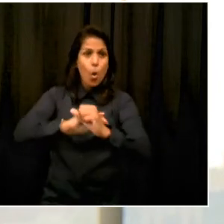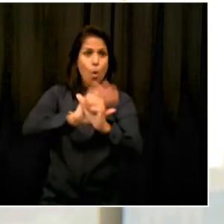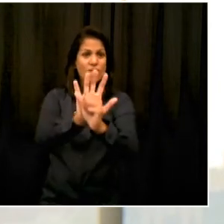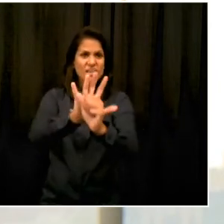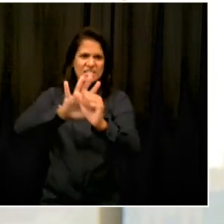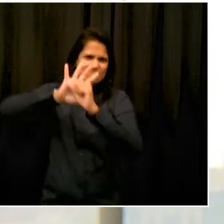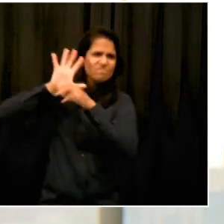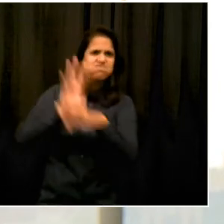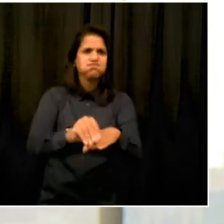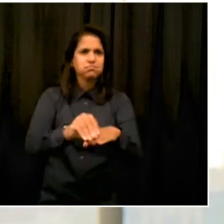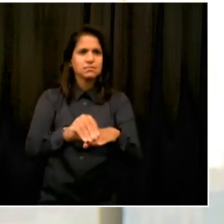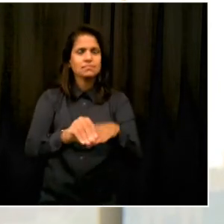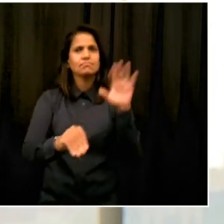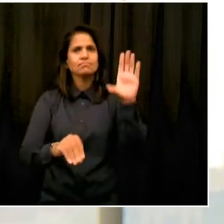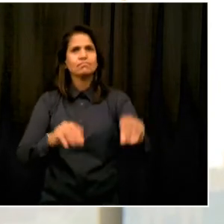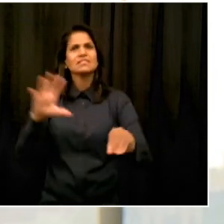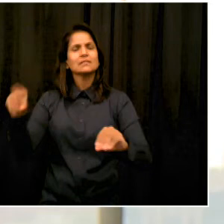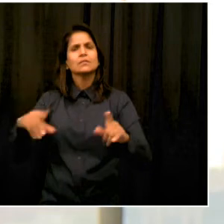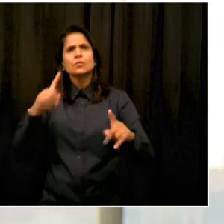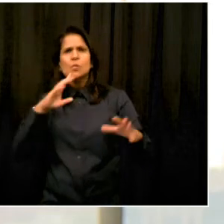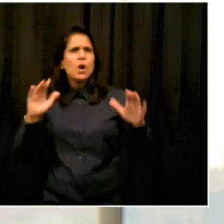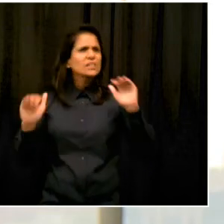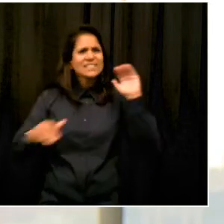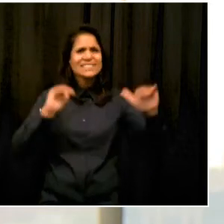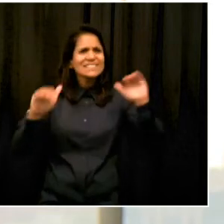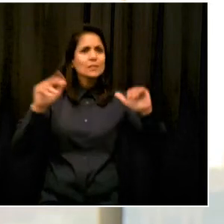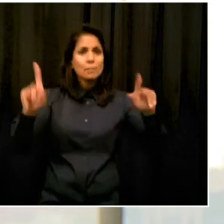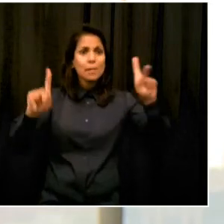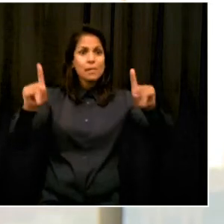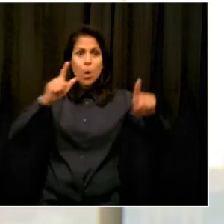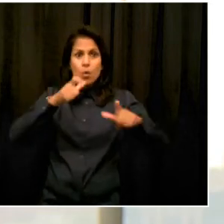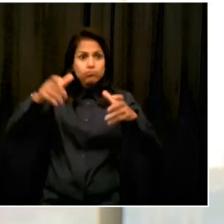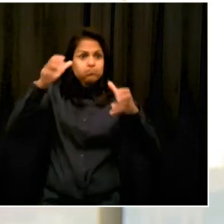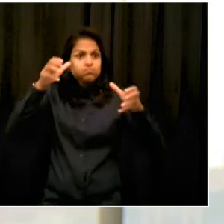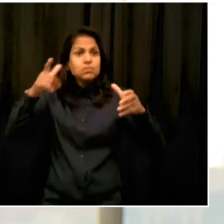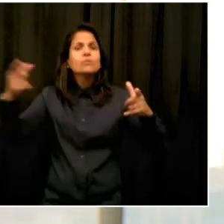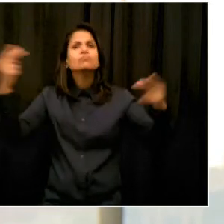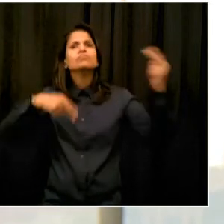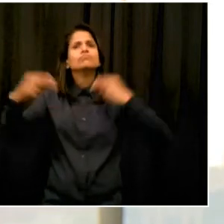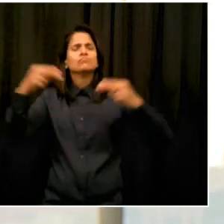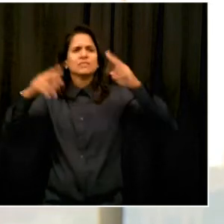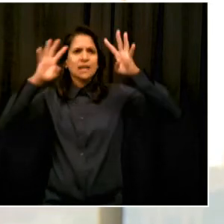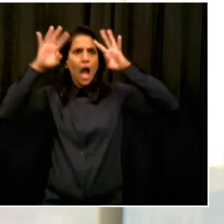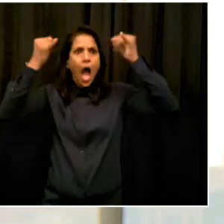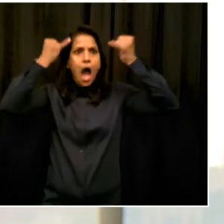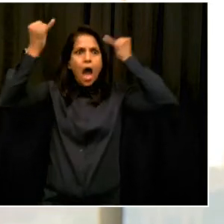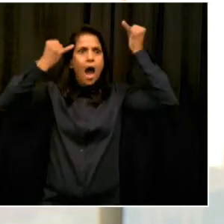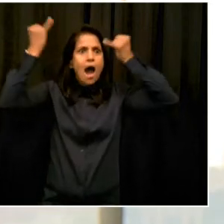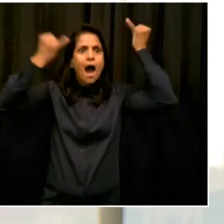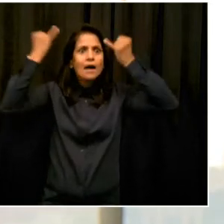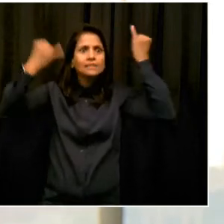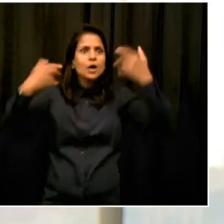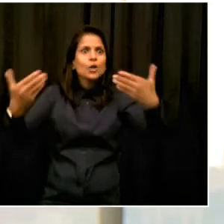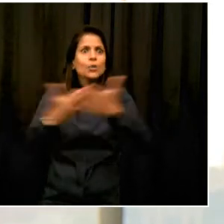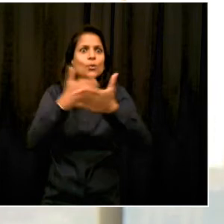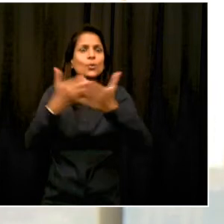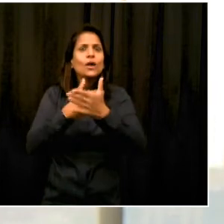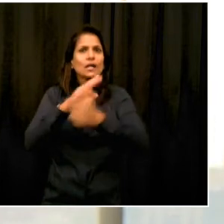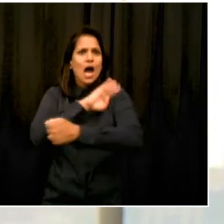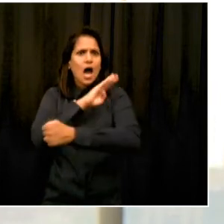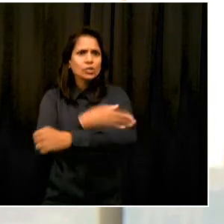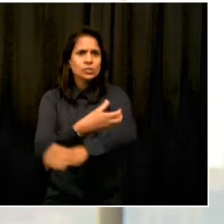our extraordinary creativity and drive and energy and talent to create solutions right